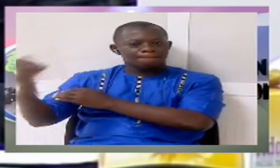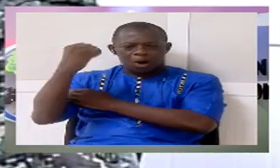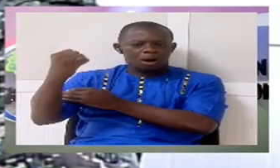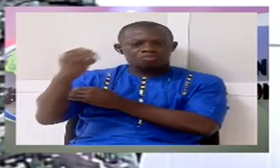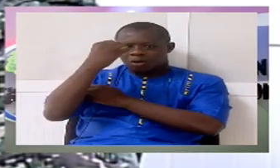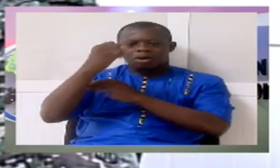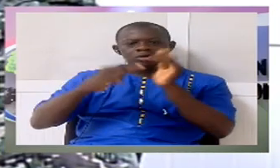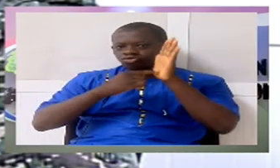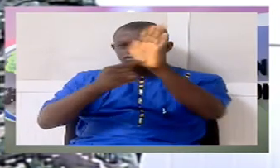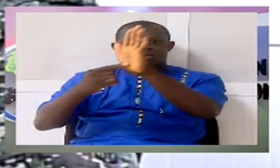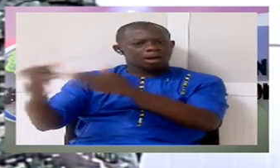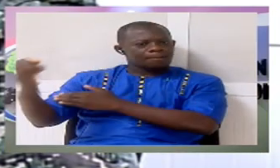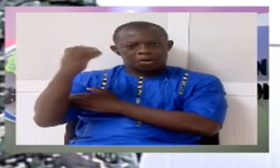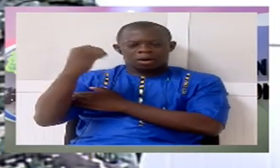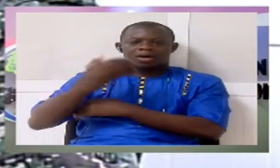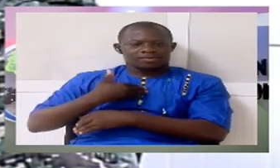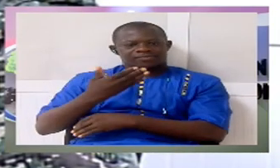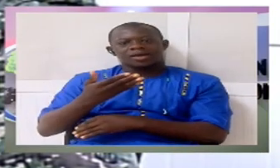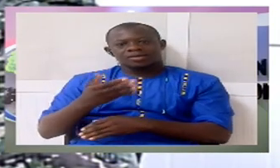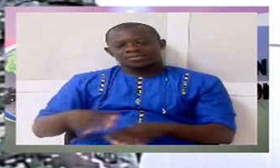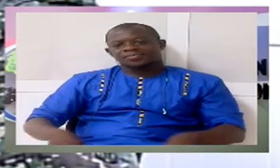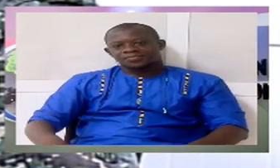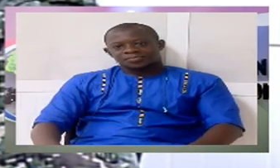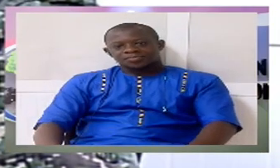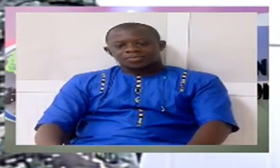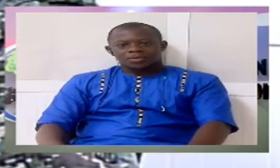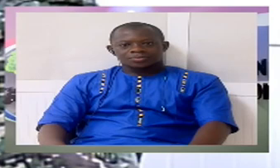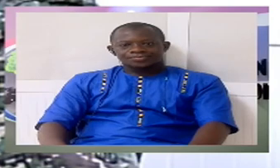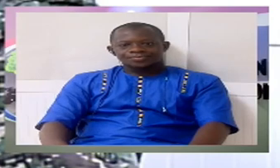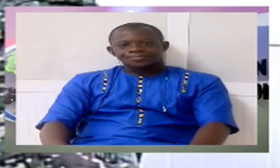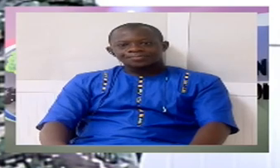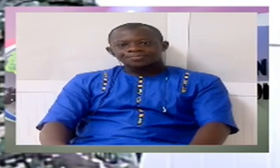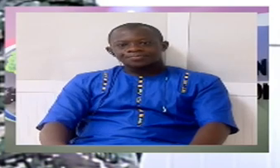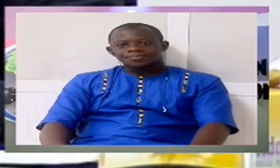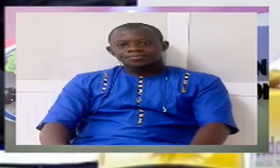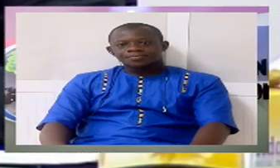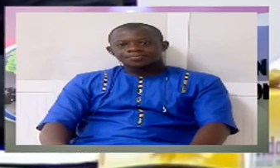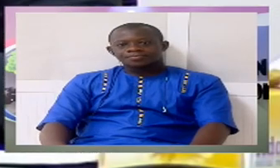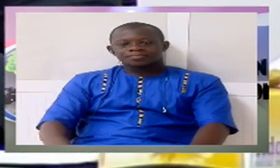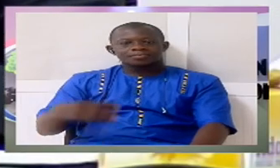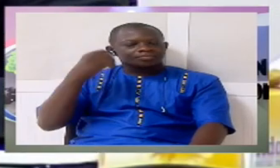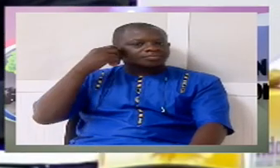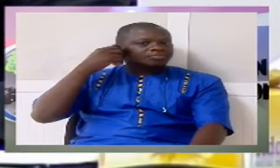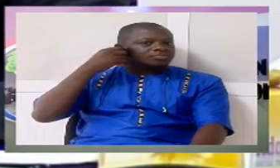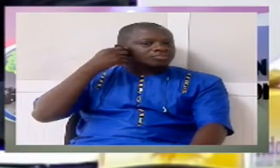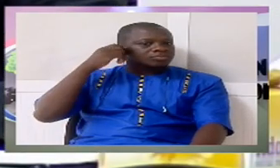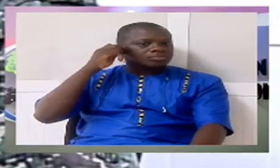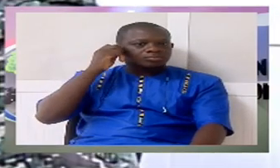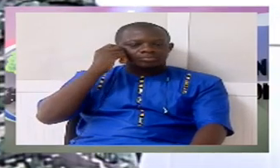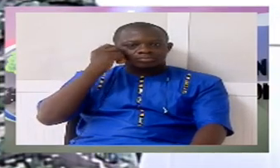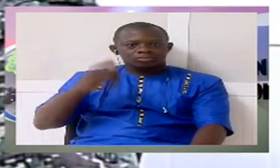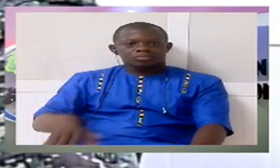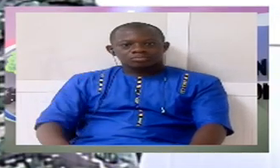Legi convoy bi mom dafa melni daf dan jaay doole deug deug. yefi woné dole la andalon.